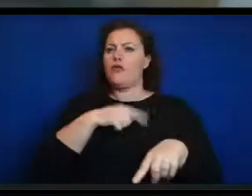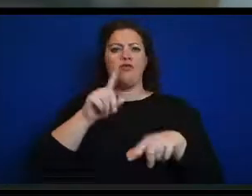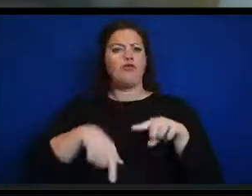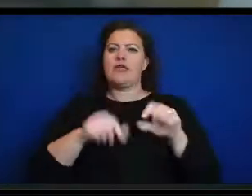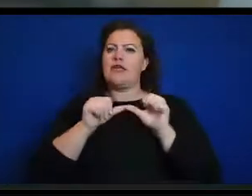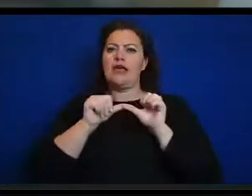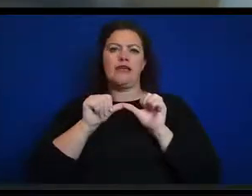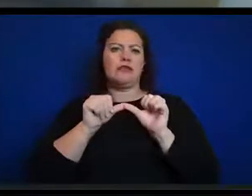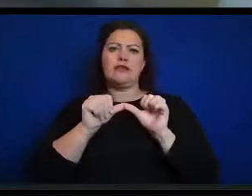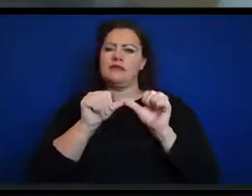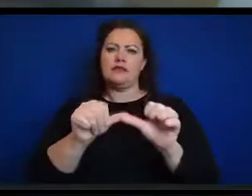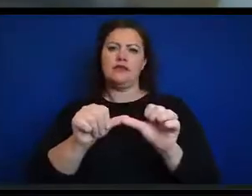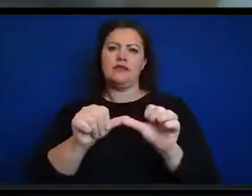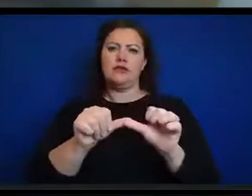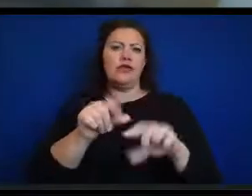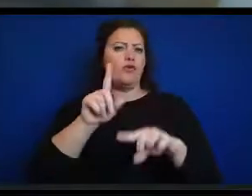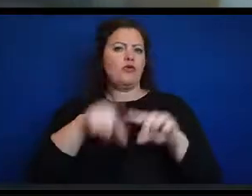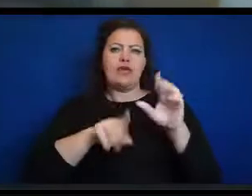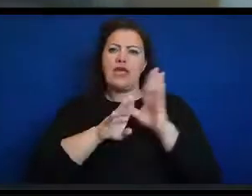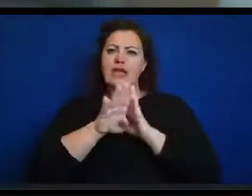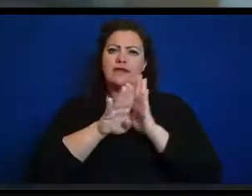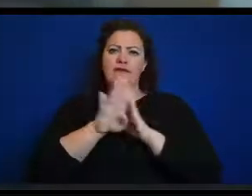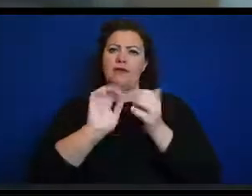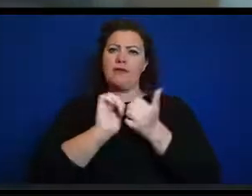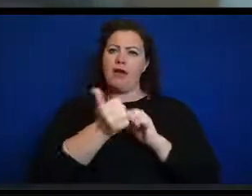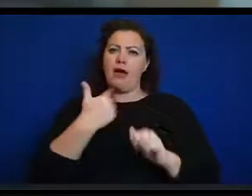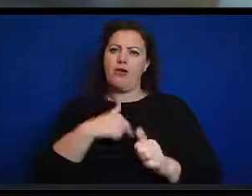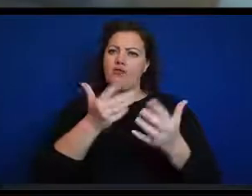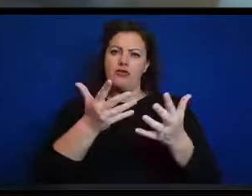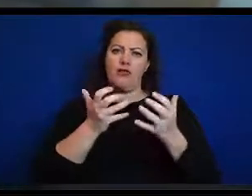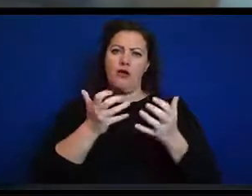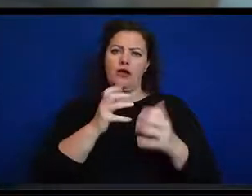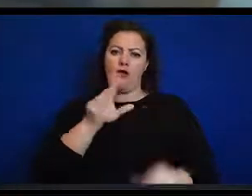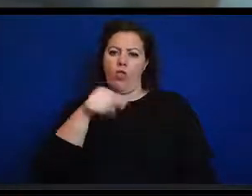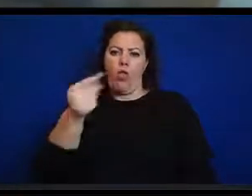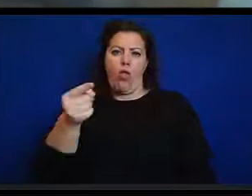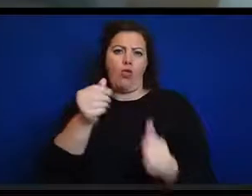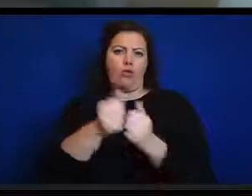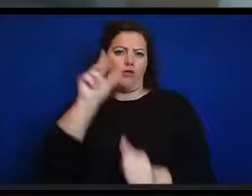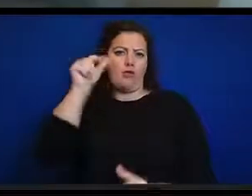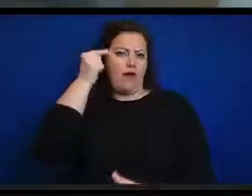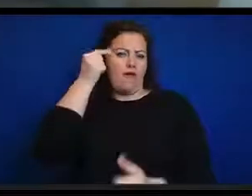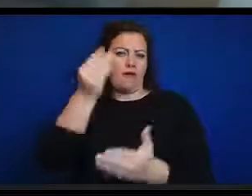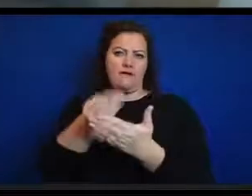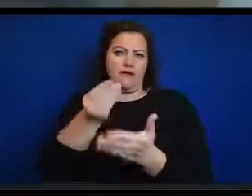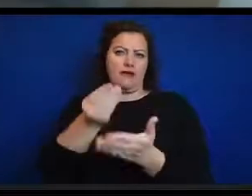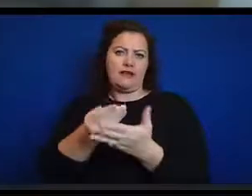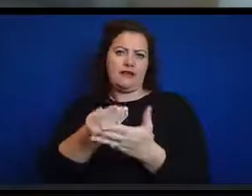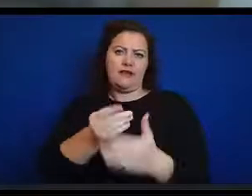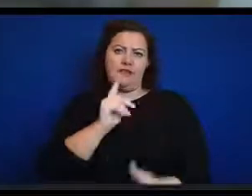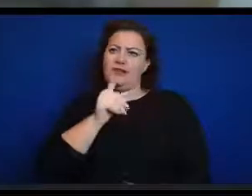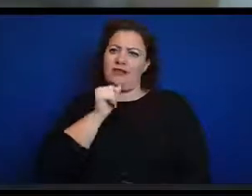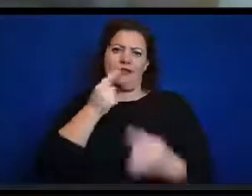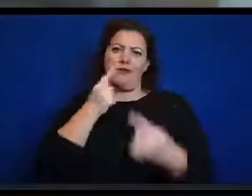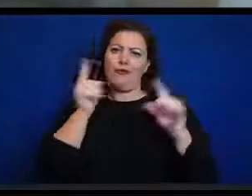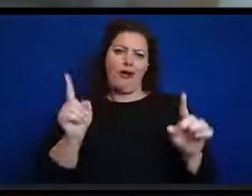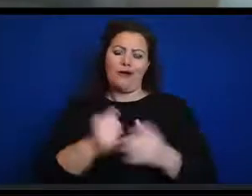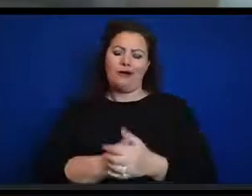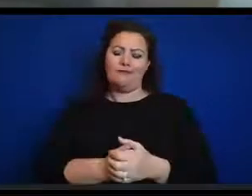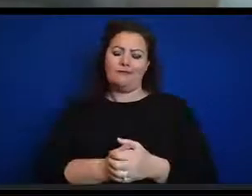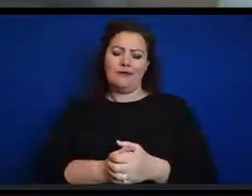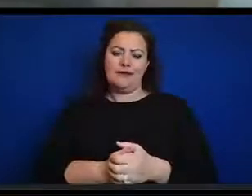we cannot develop the way that we want to just on government funding. It really won't work. And